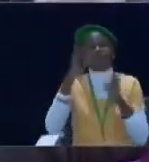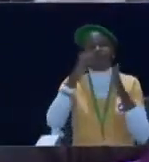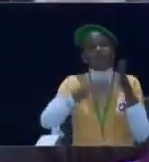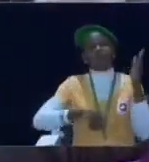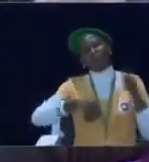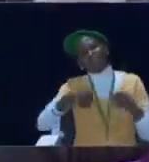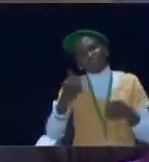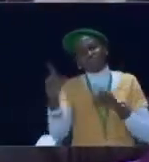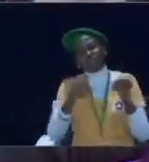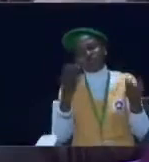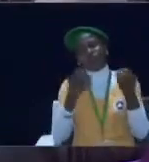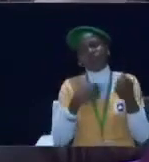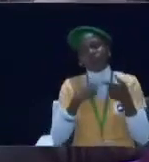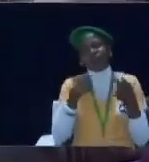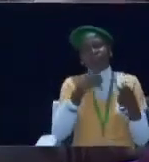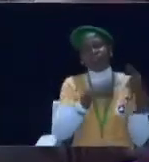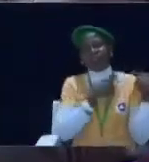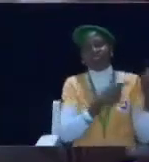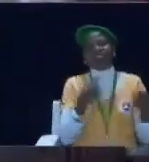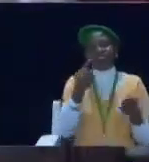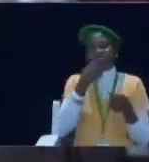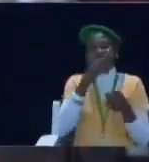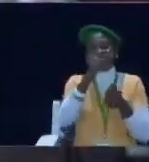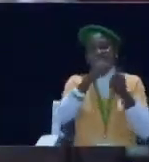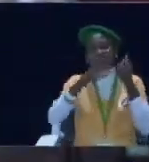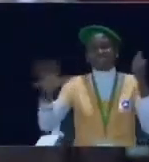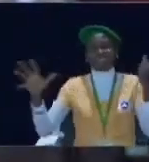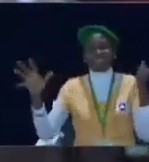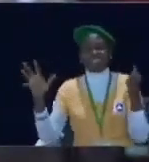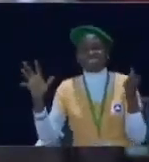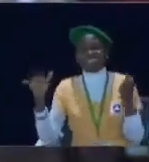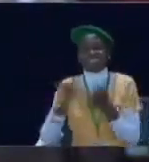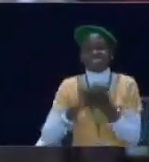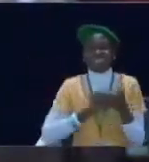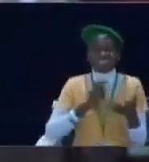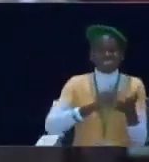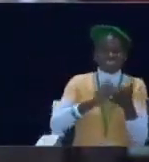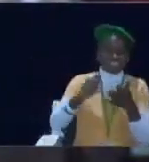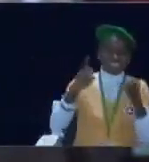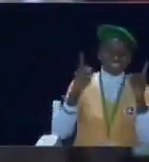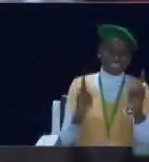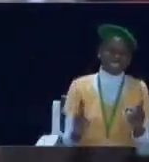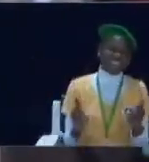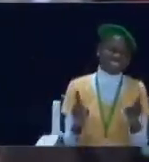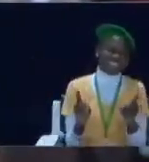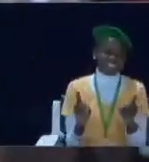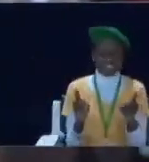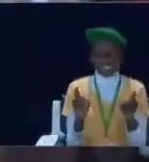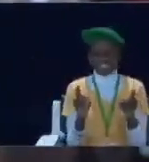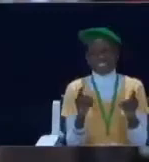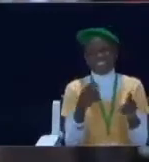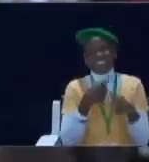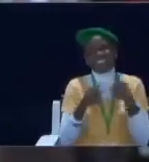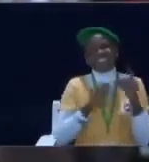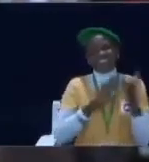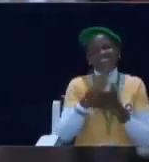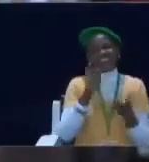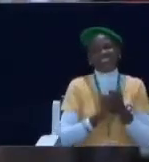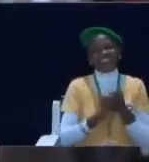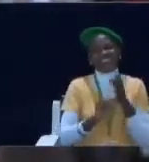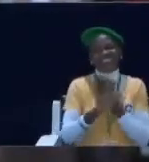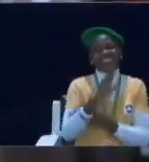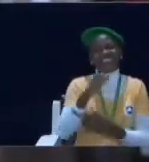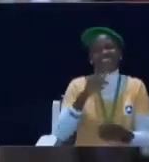do you want me to say? Since they've said everything that I jotted down. But I believe it's going to give